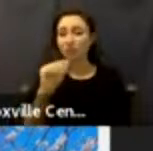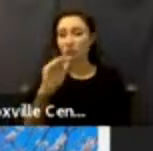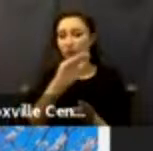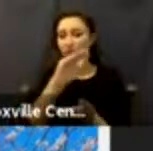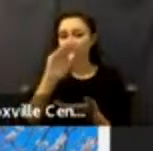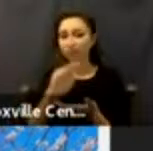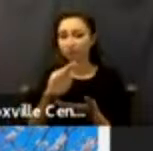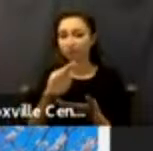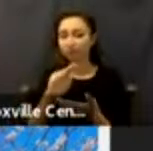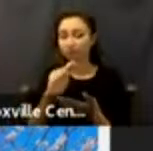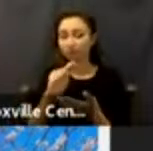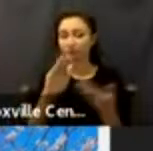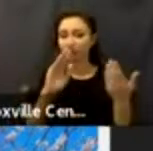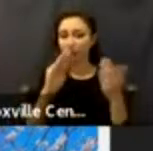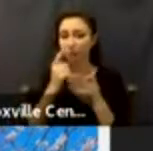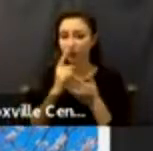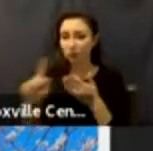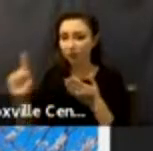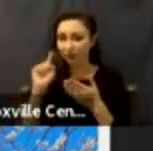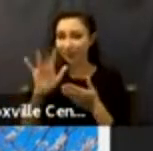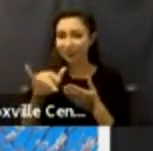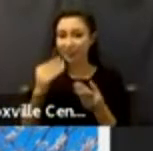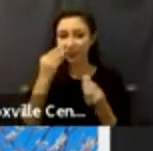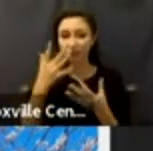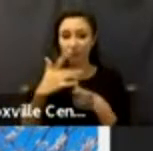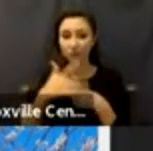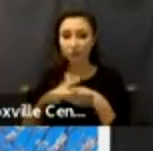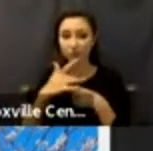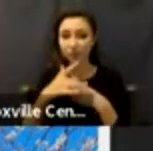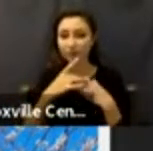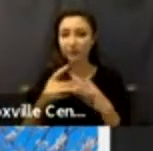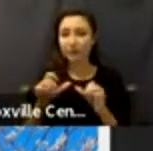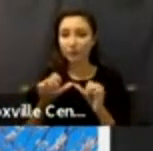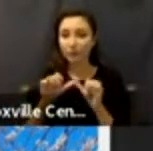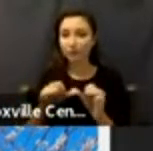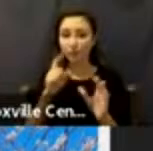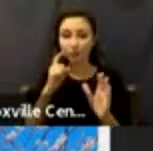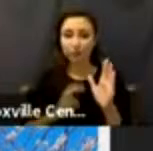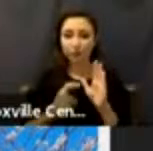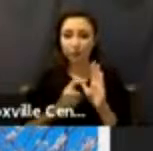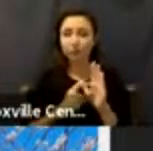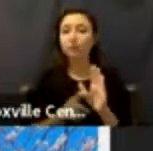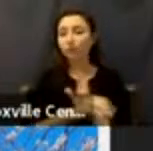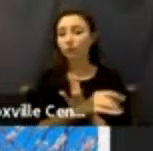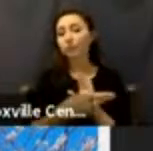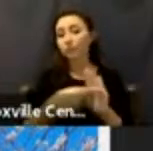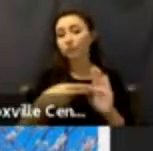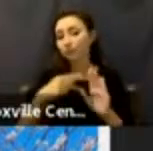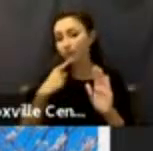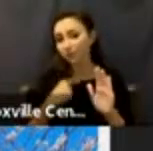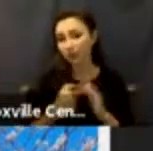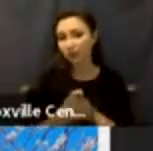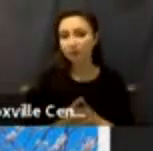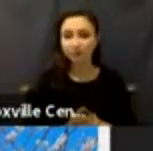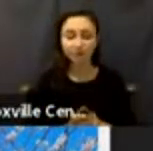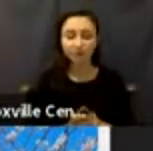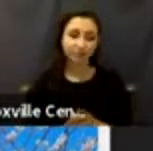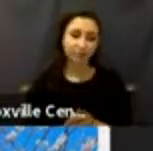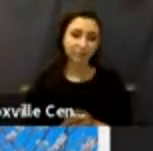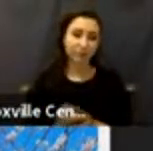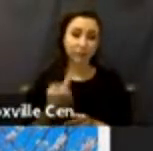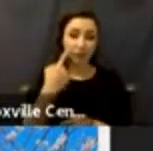week. The information available leads us to continue to represent this benchmark as red. In our supplemental